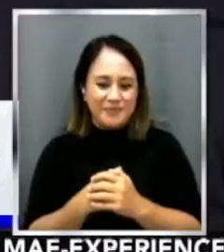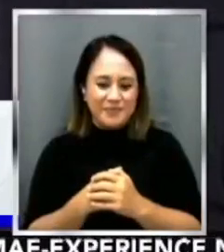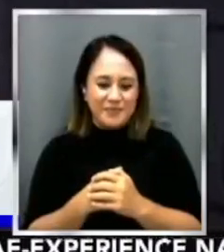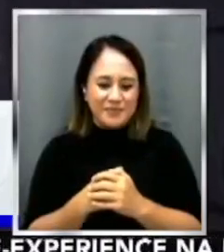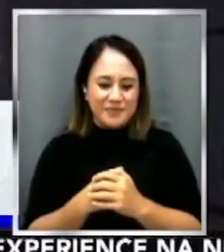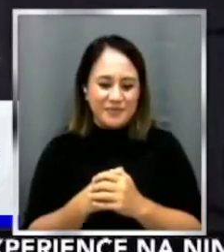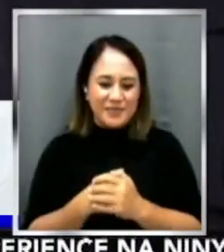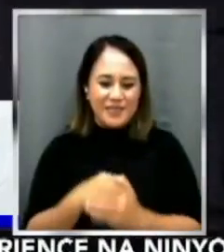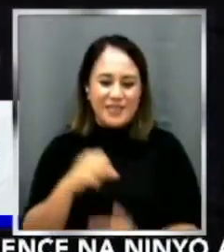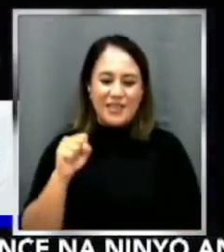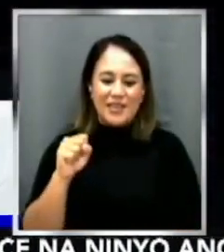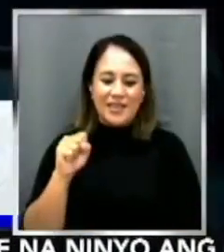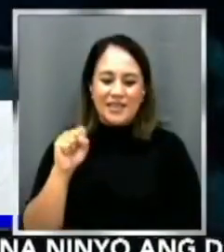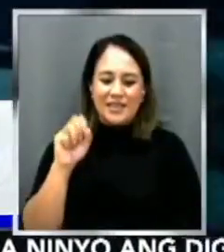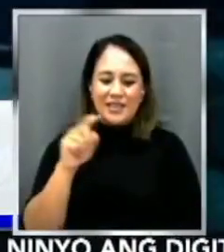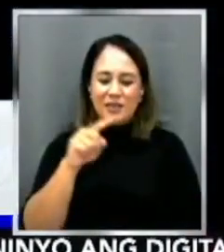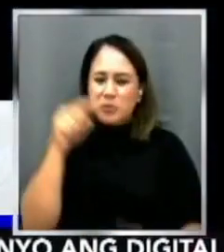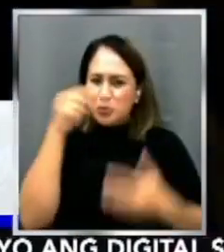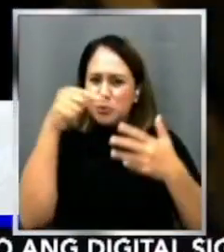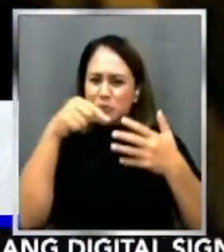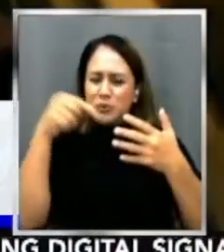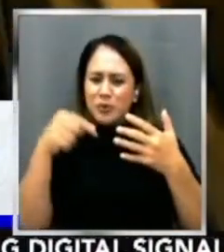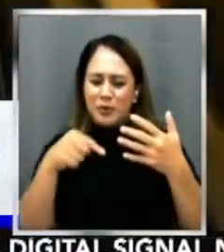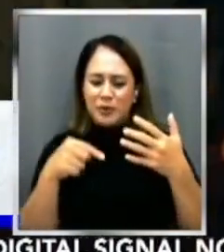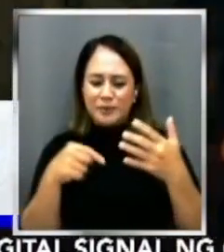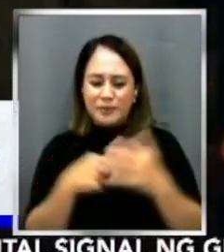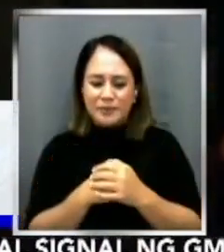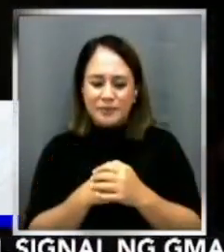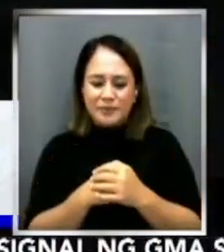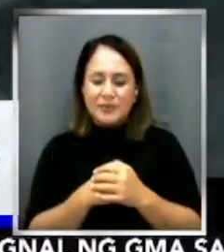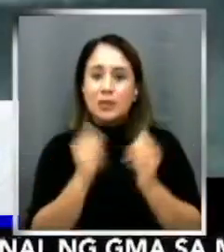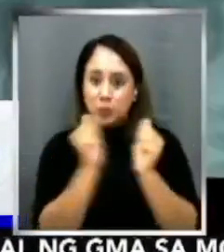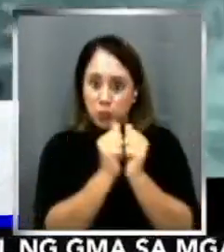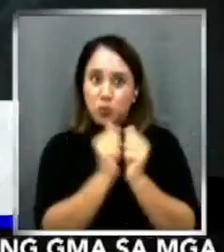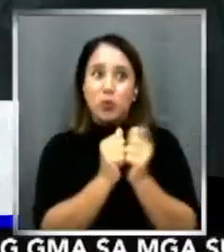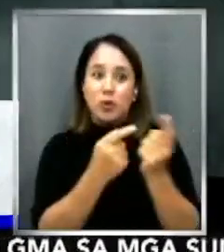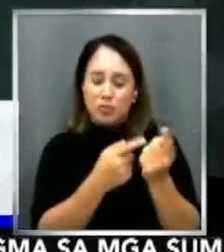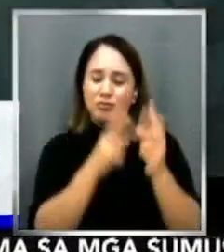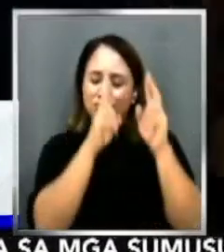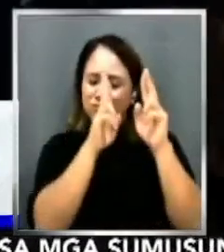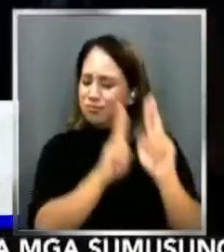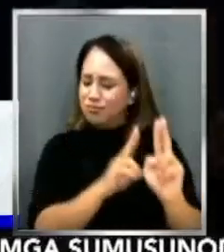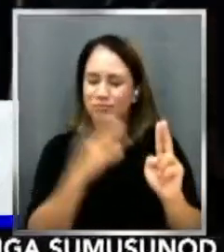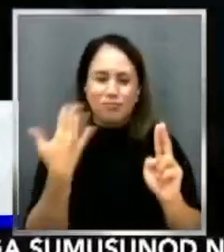Laura Dern, Jeff Goldblum, share the screen with them, it's a real honor.